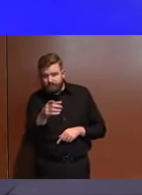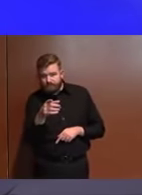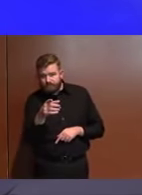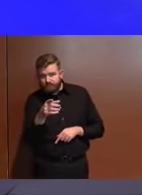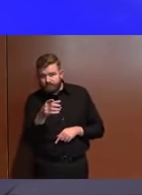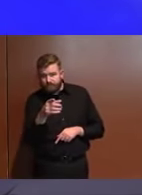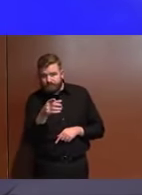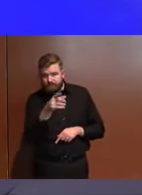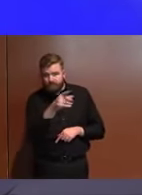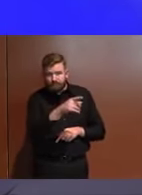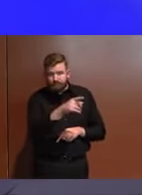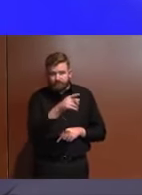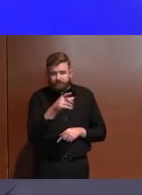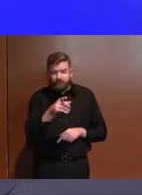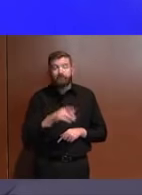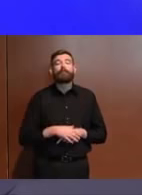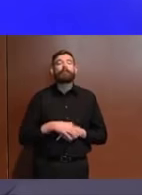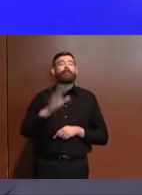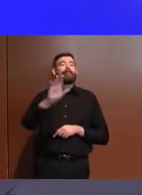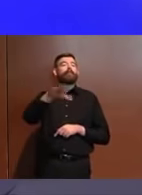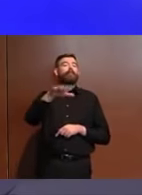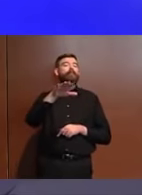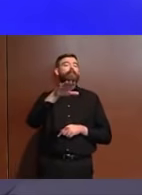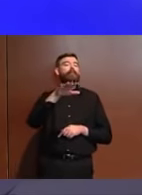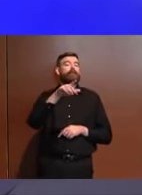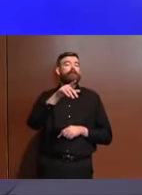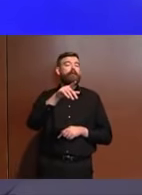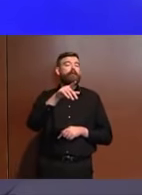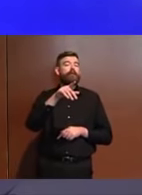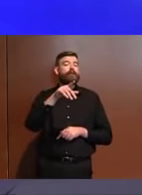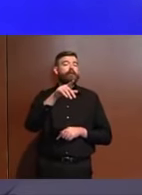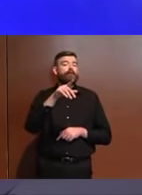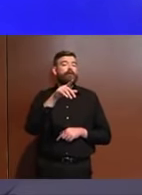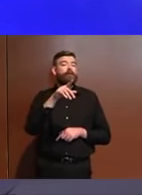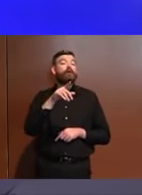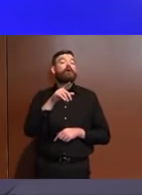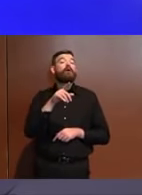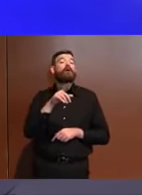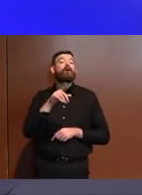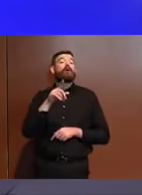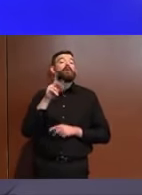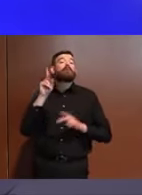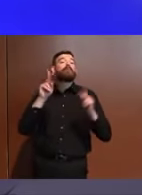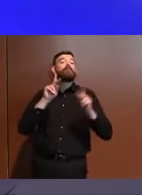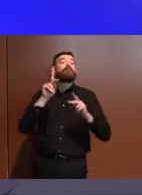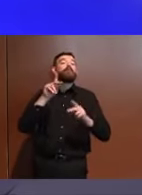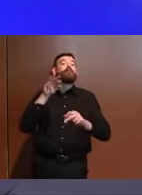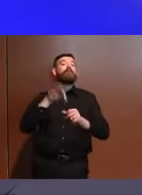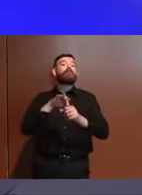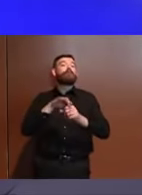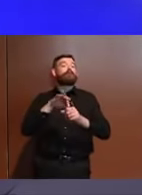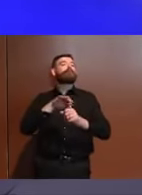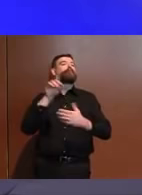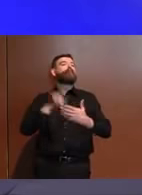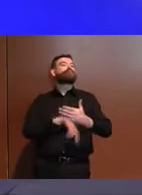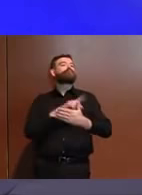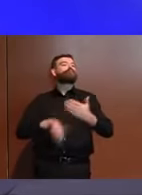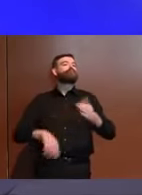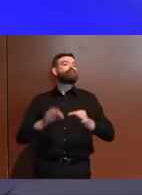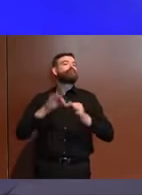So on the last topic, I just want to be clear that disenfranchisement is bipartisan. In my county, the Republicans have